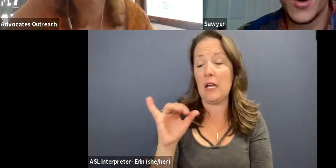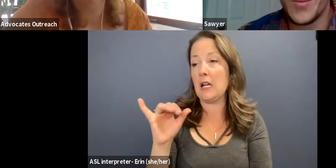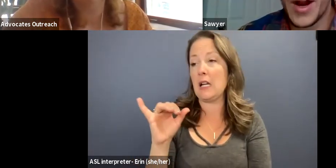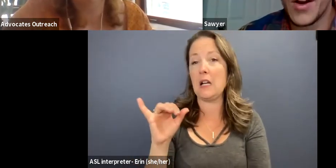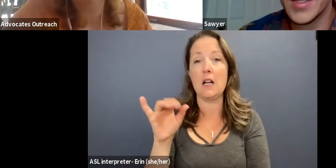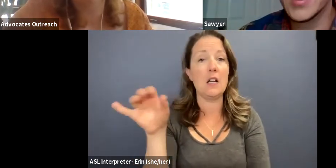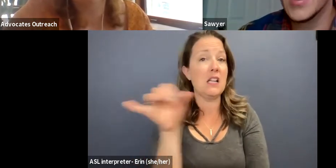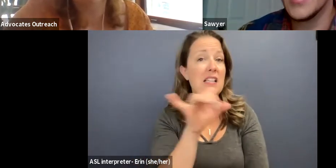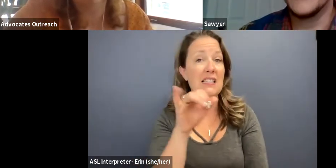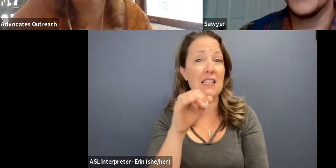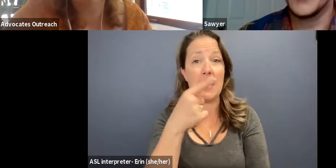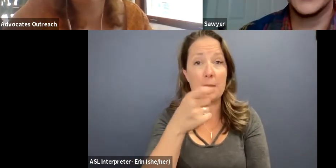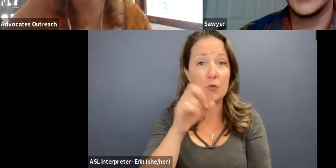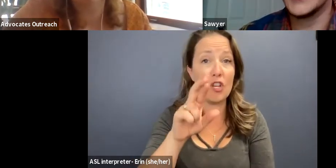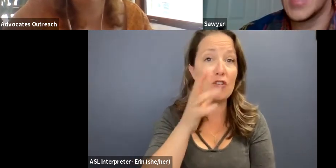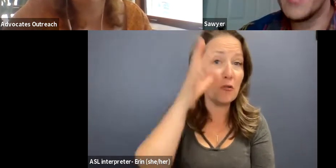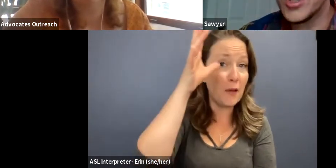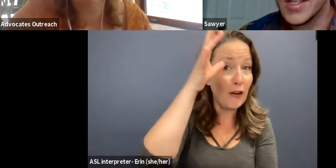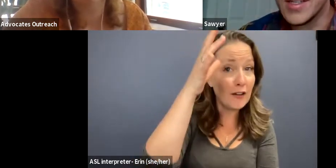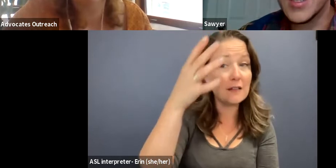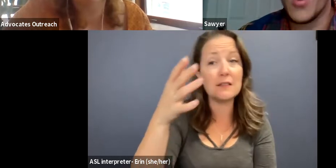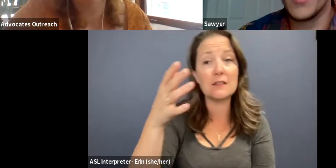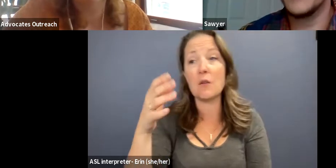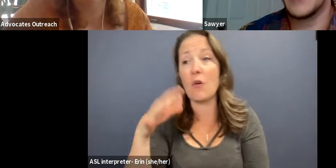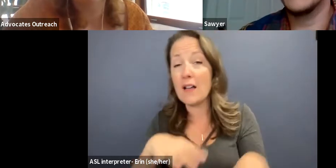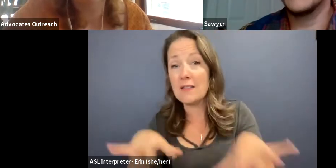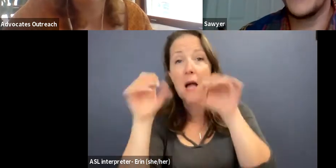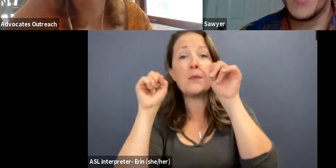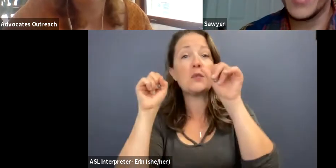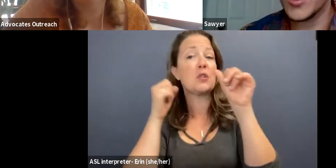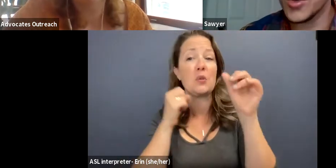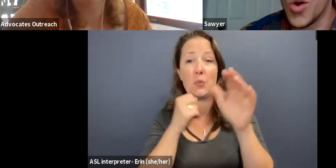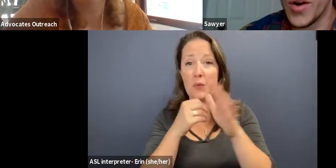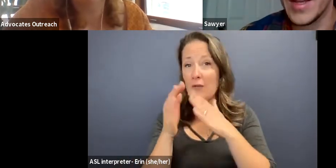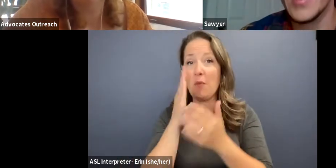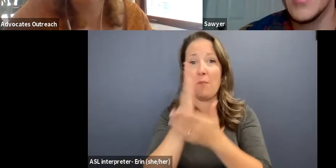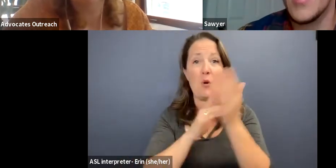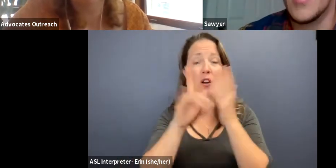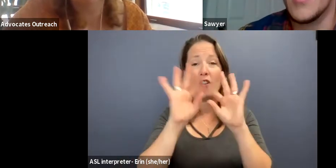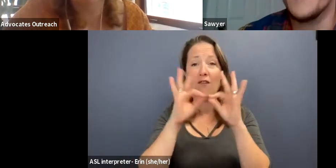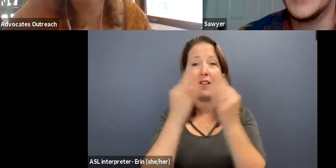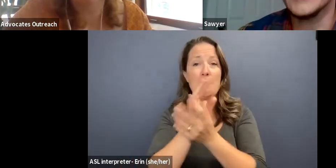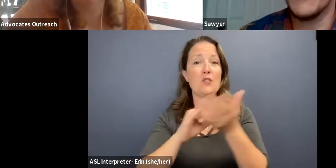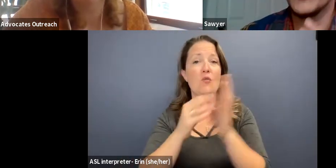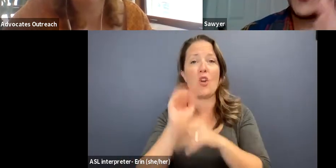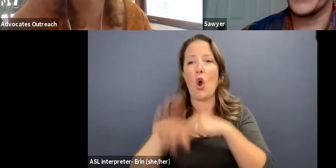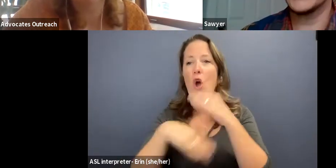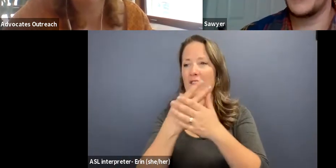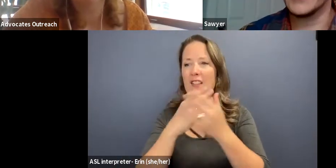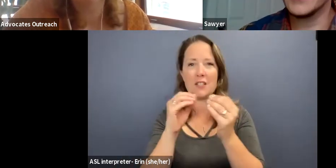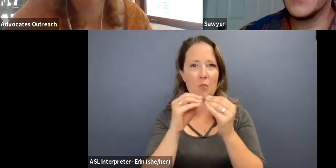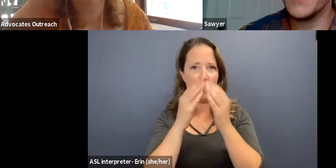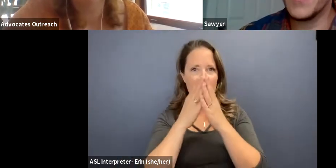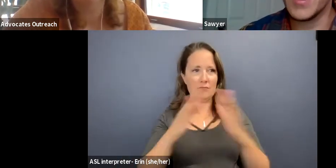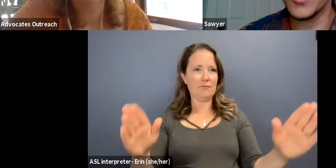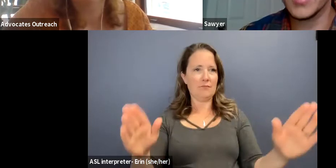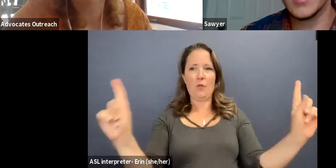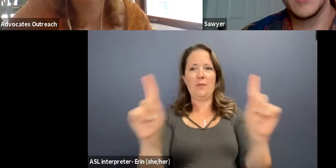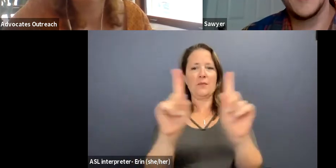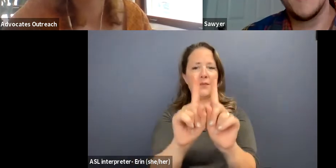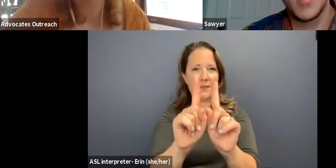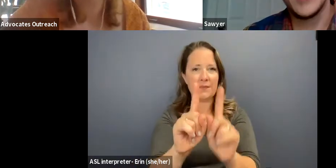dance. As they dance, they talk to each other. So here it's got like these like kind of